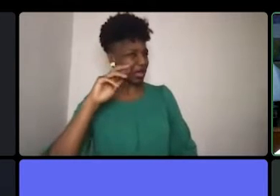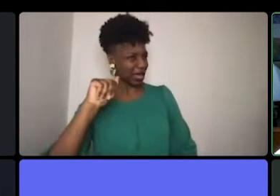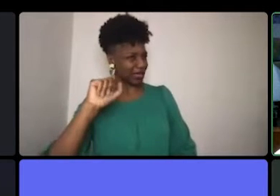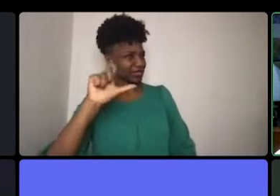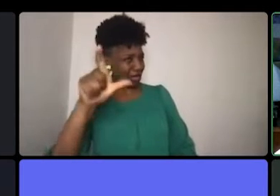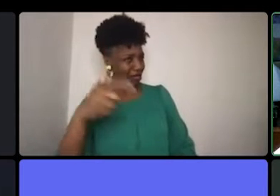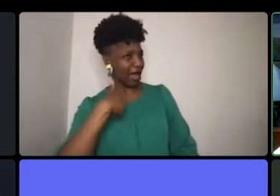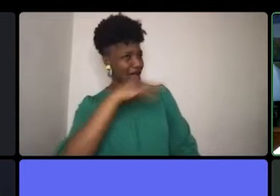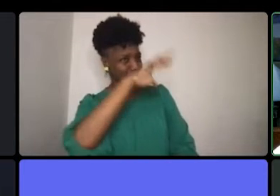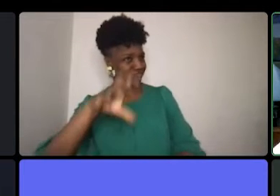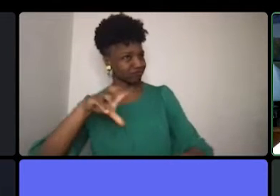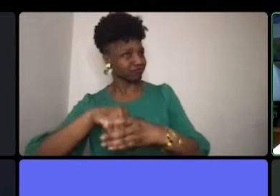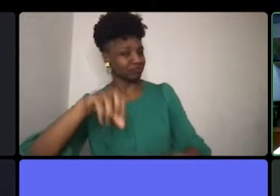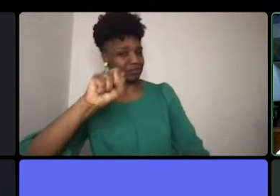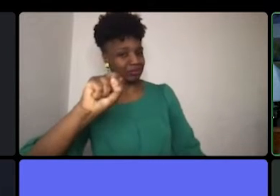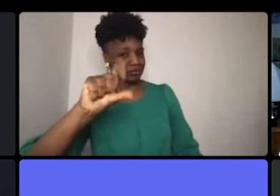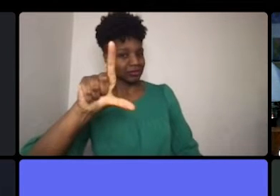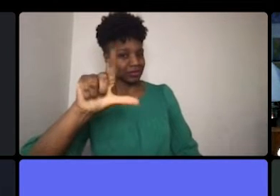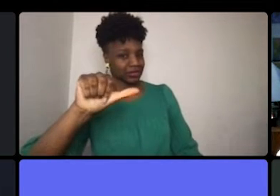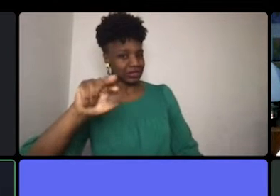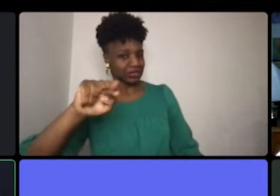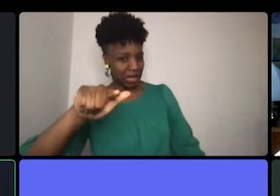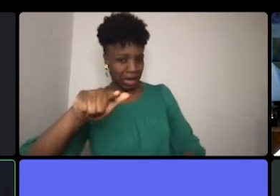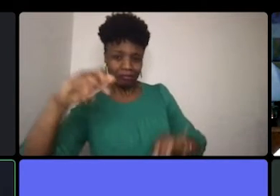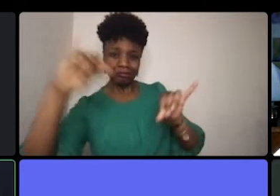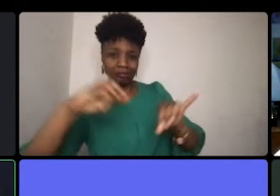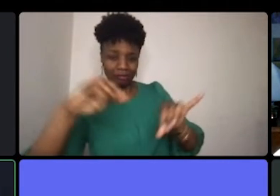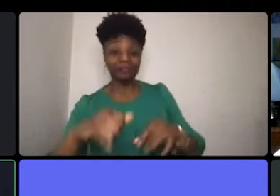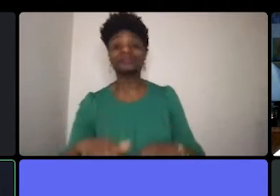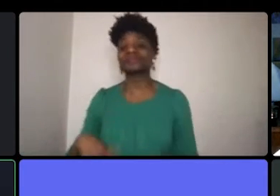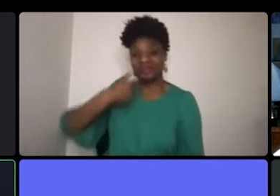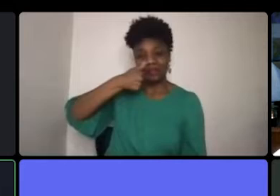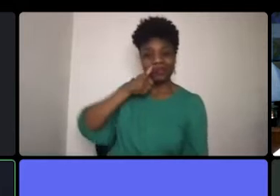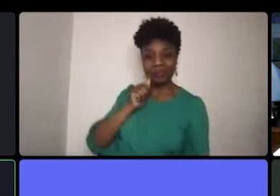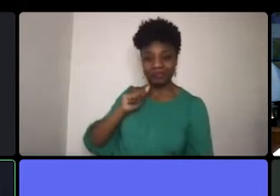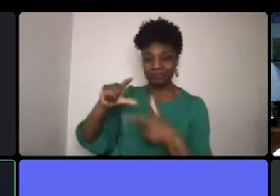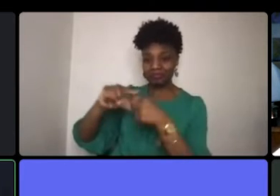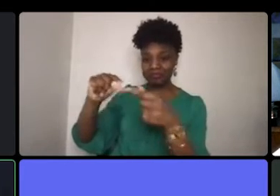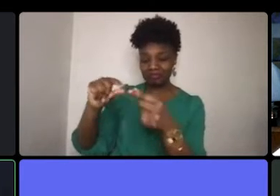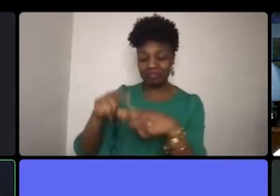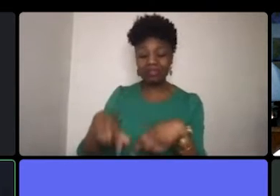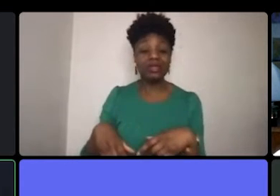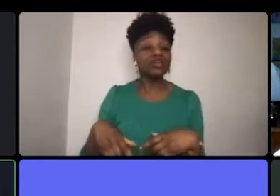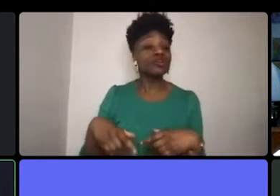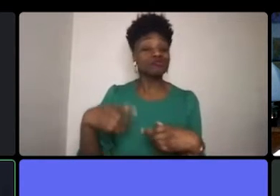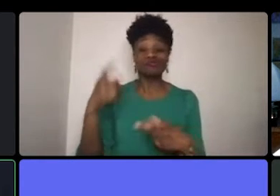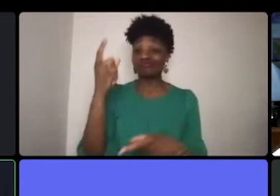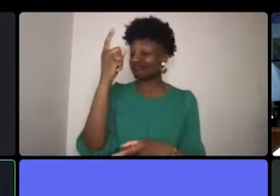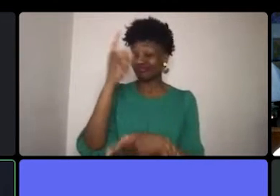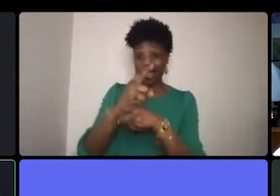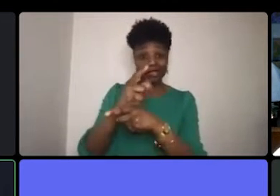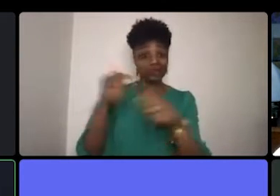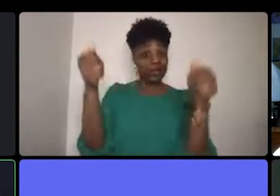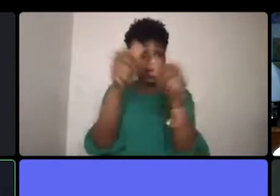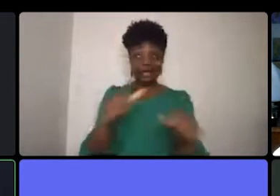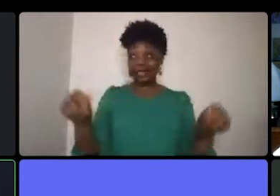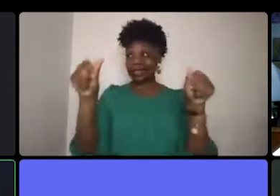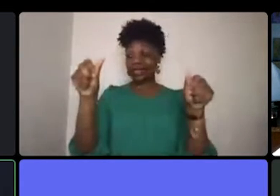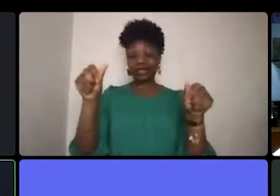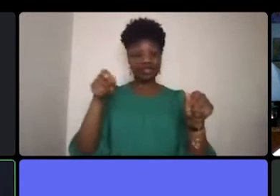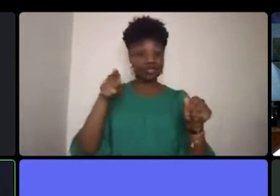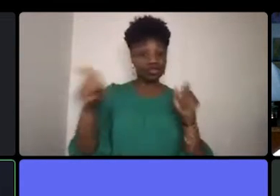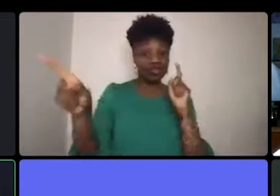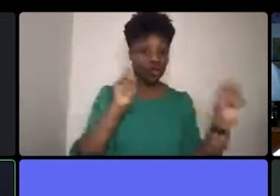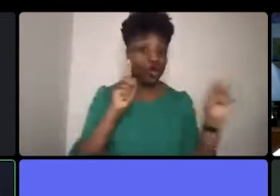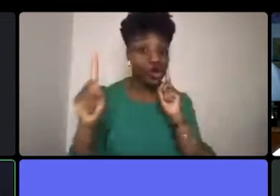it gets a lot deeper than you will ever think. Everything I'm sure that y'all talk about, that y'all heard, everything that happens or goes down